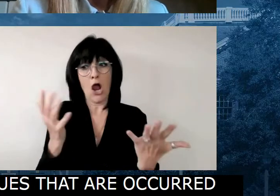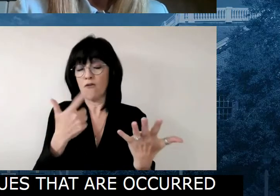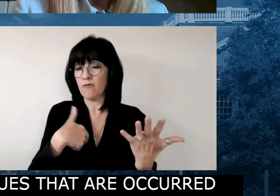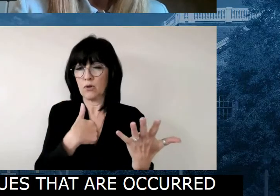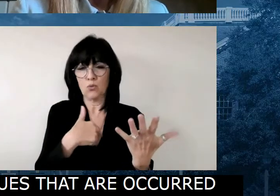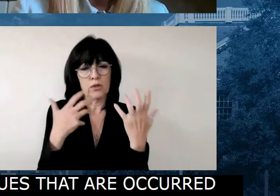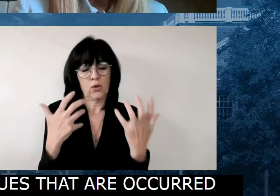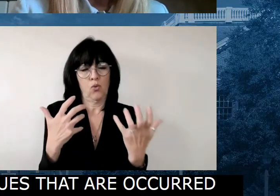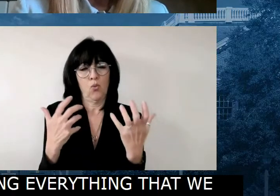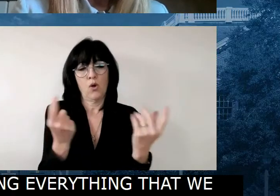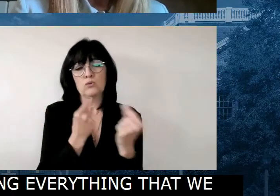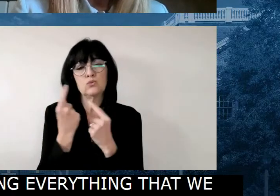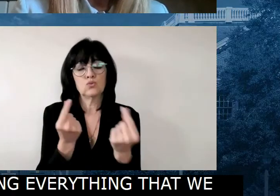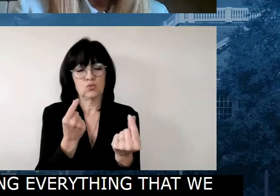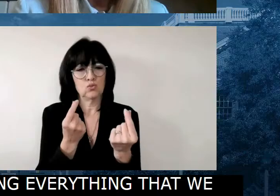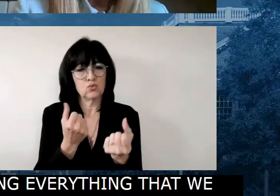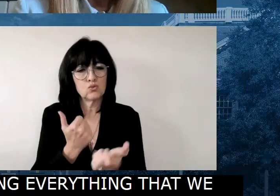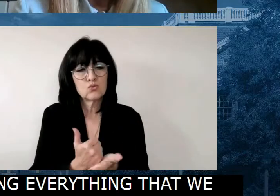incredibly important.